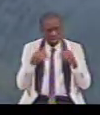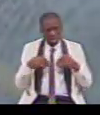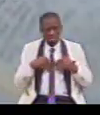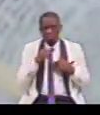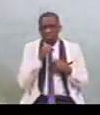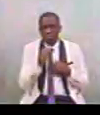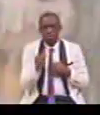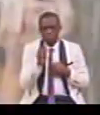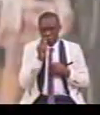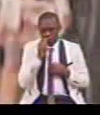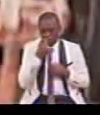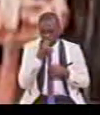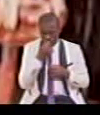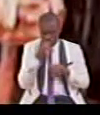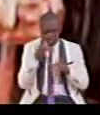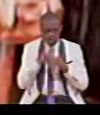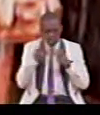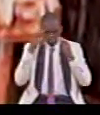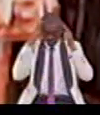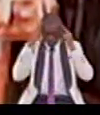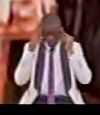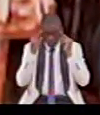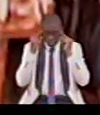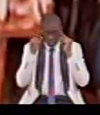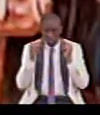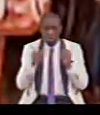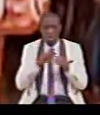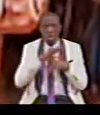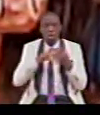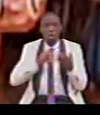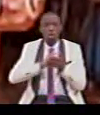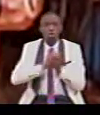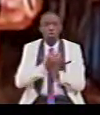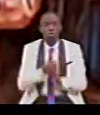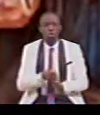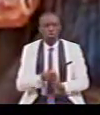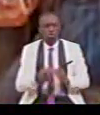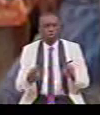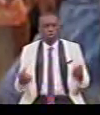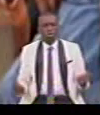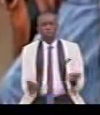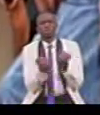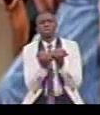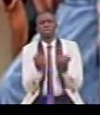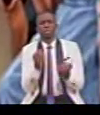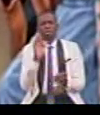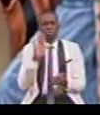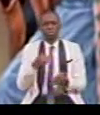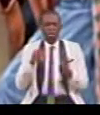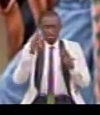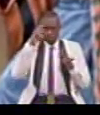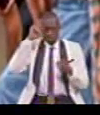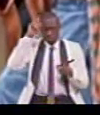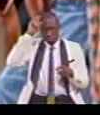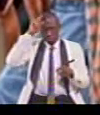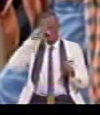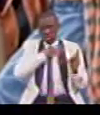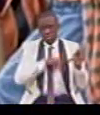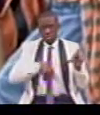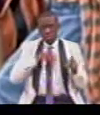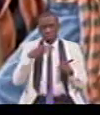Egypt, all those confrontations by Pharaoh and all the things he